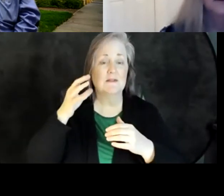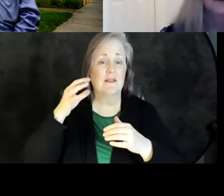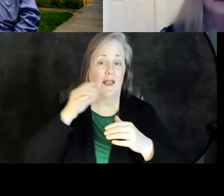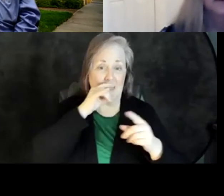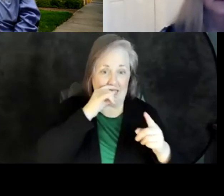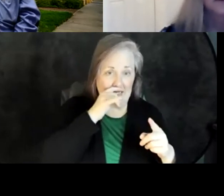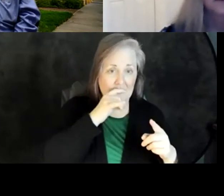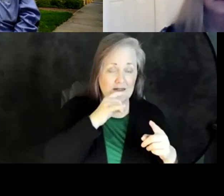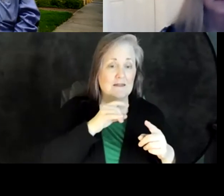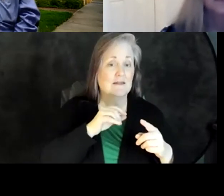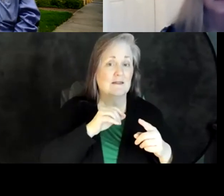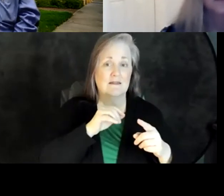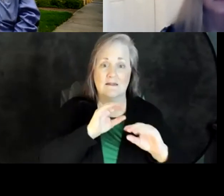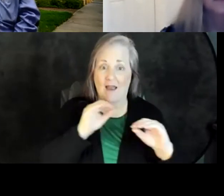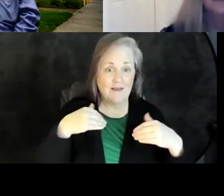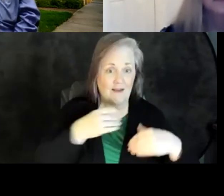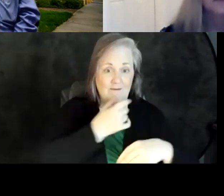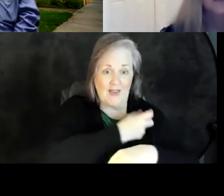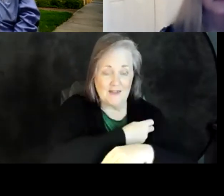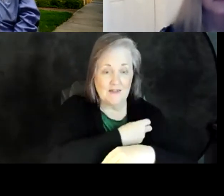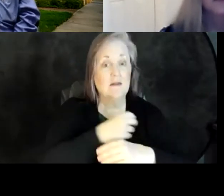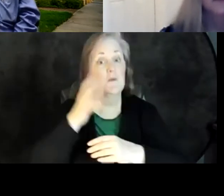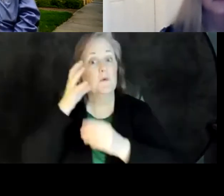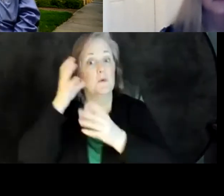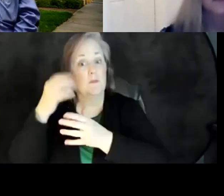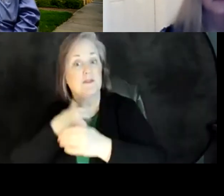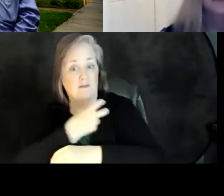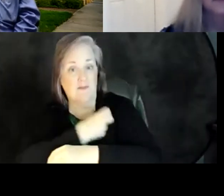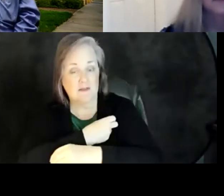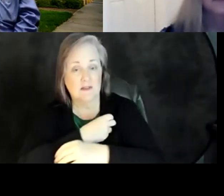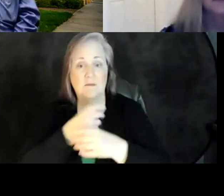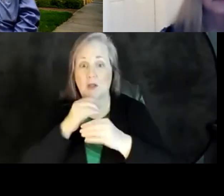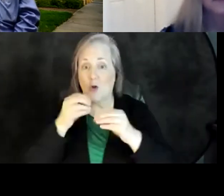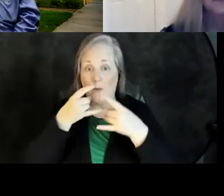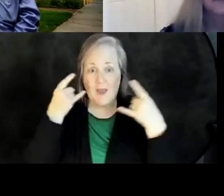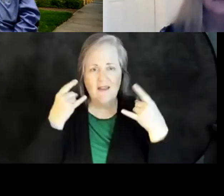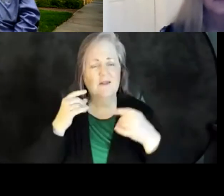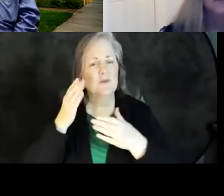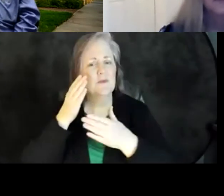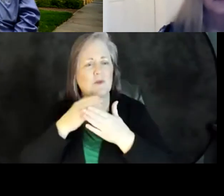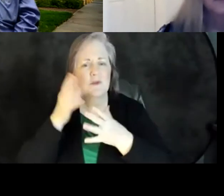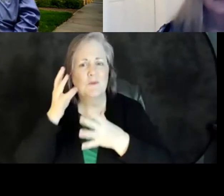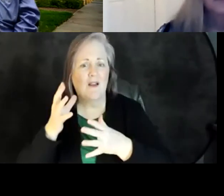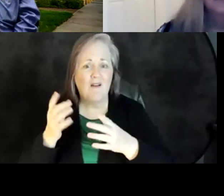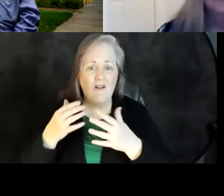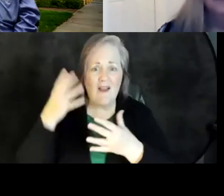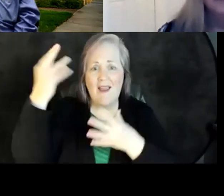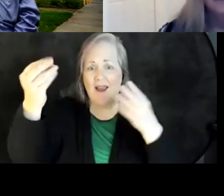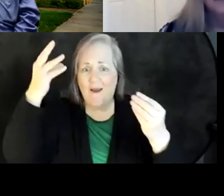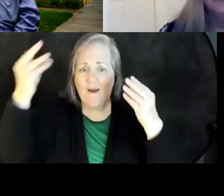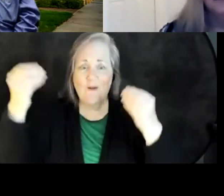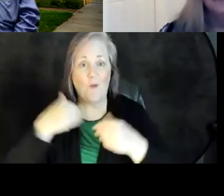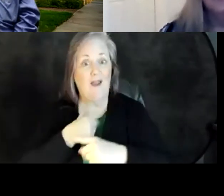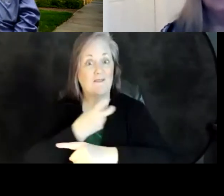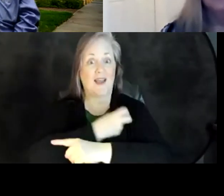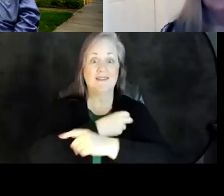time unmasked inside for long visits? Some grandparents have shifted their habits to spending more time in public now, and they're vaccinated, while a lot